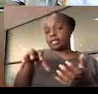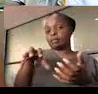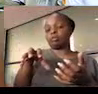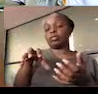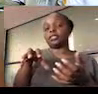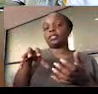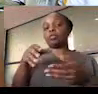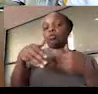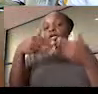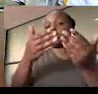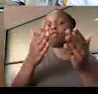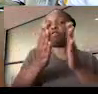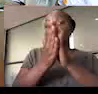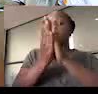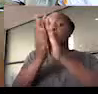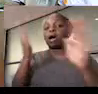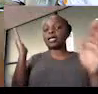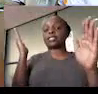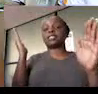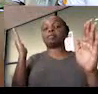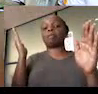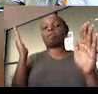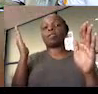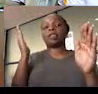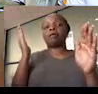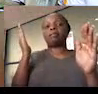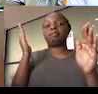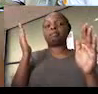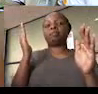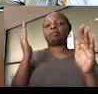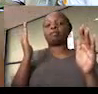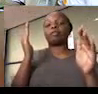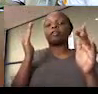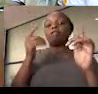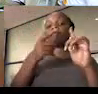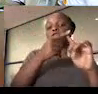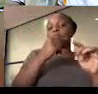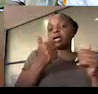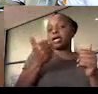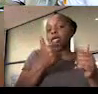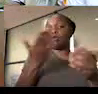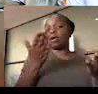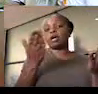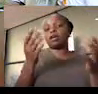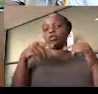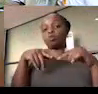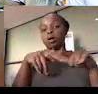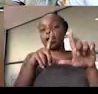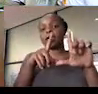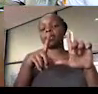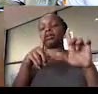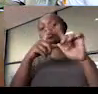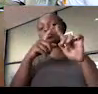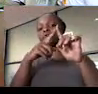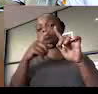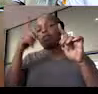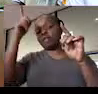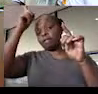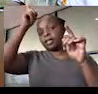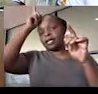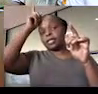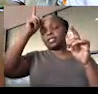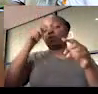want Regina to tell me, tuseme mtu ni member wa Kupa, alright?